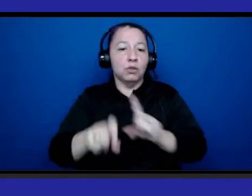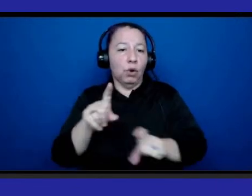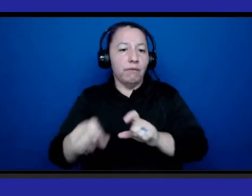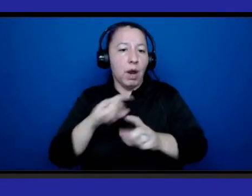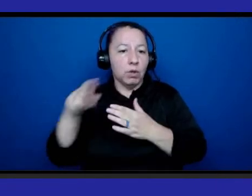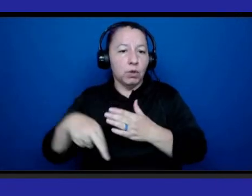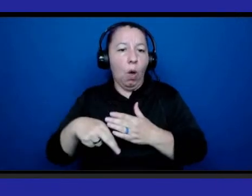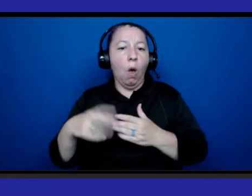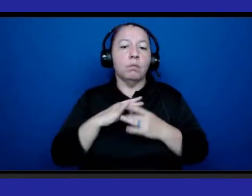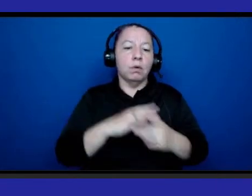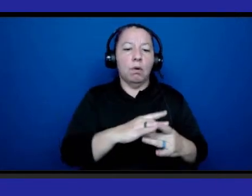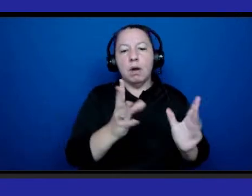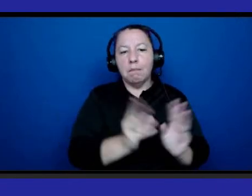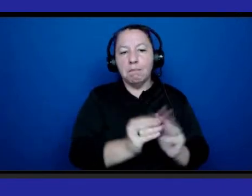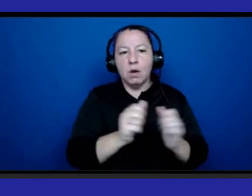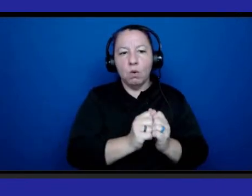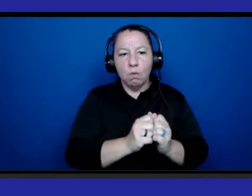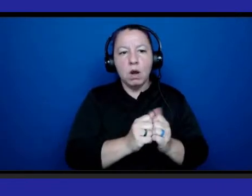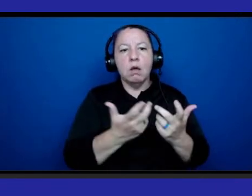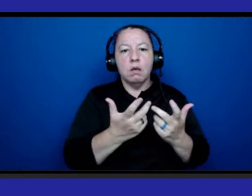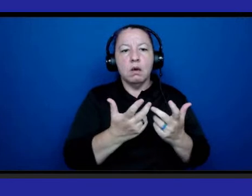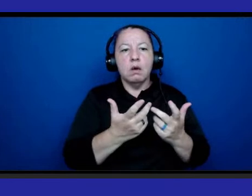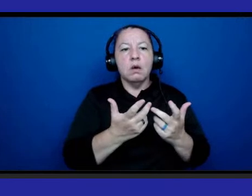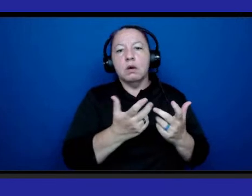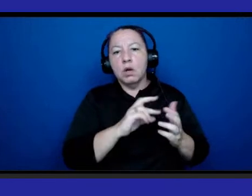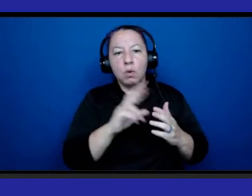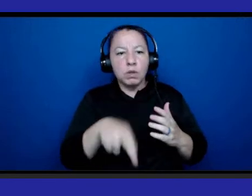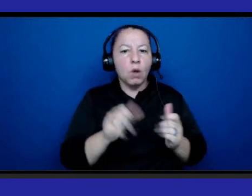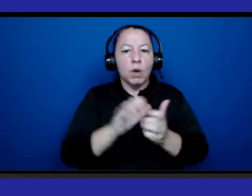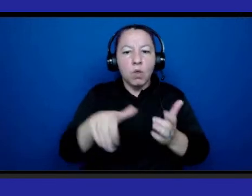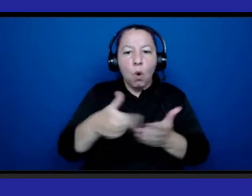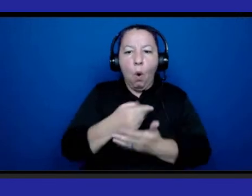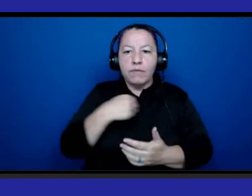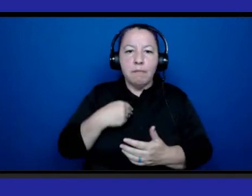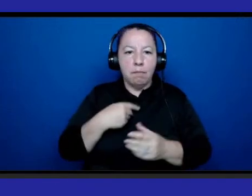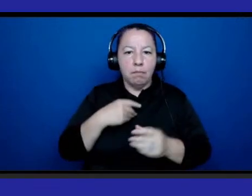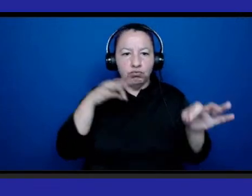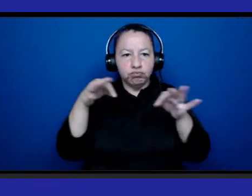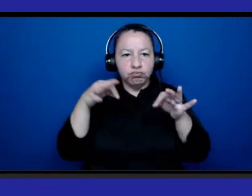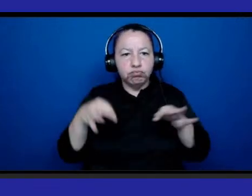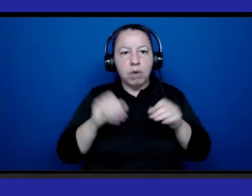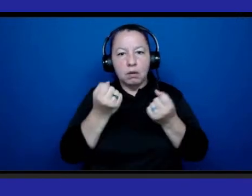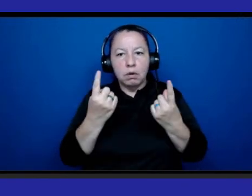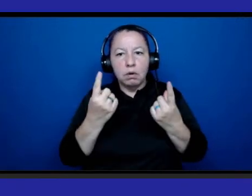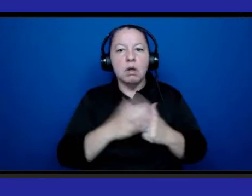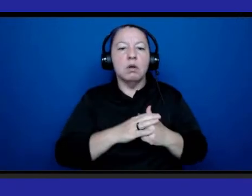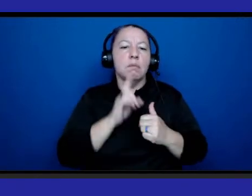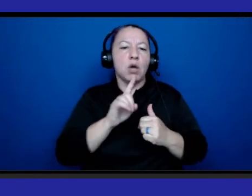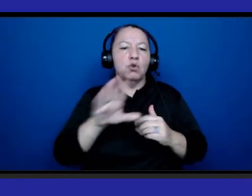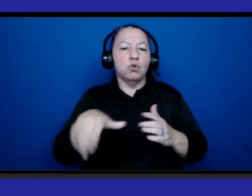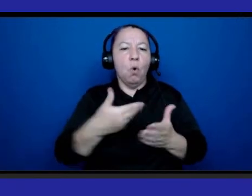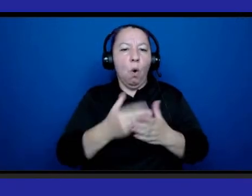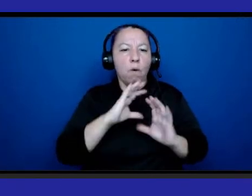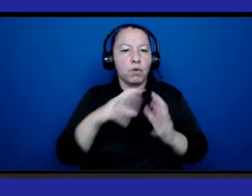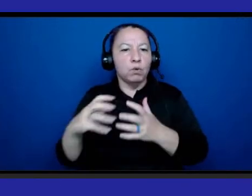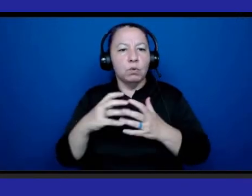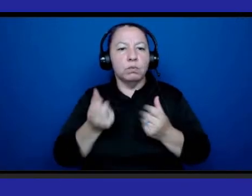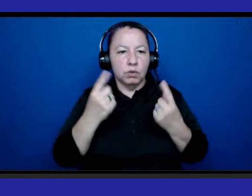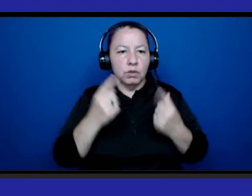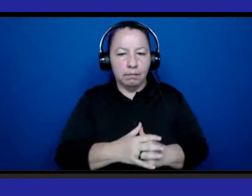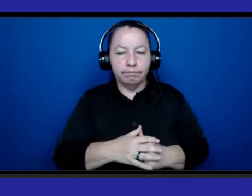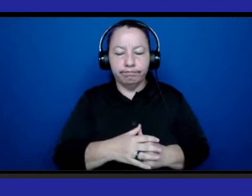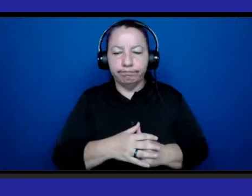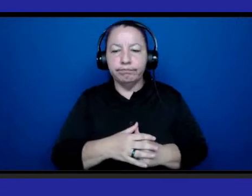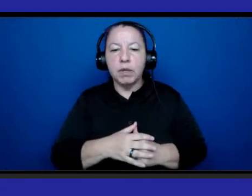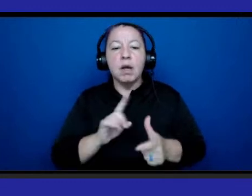the results with all members to ensure that the group is essentially on the same page. We then selected leads